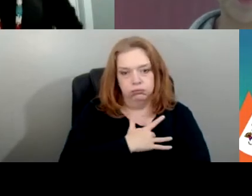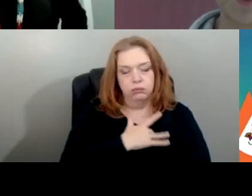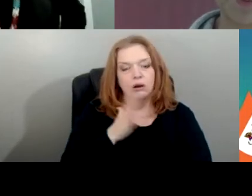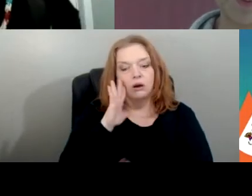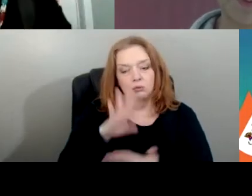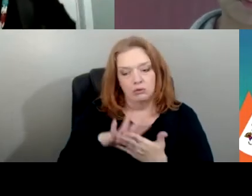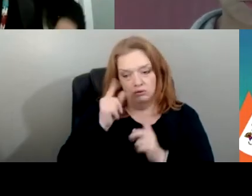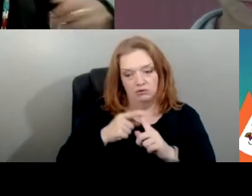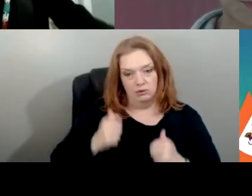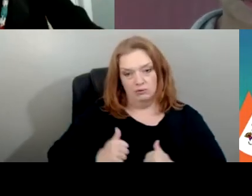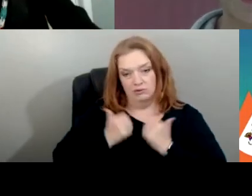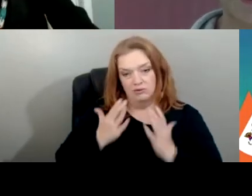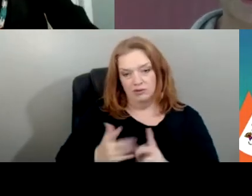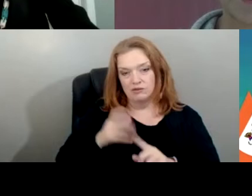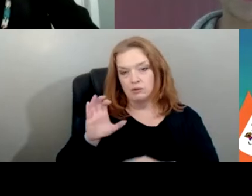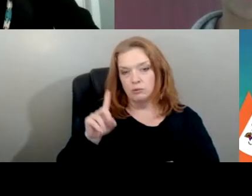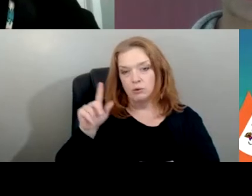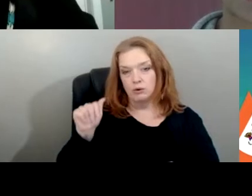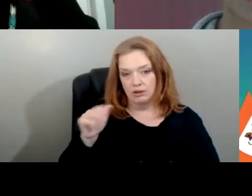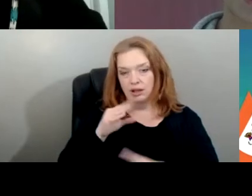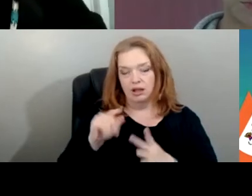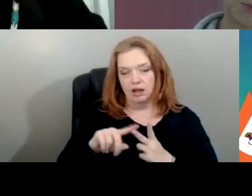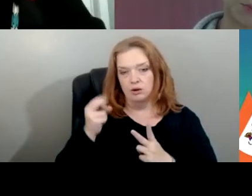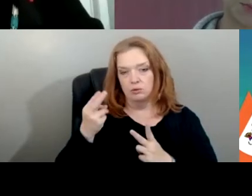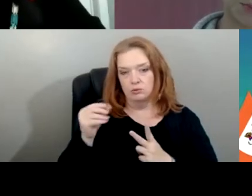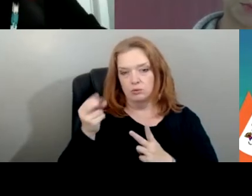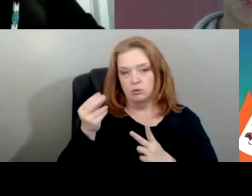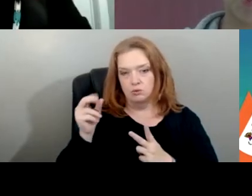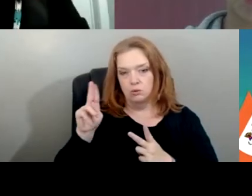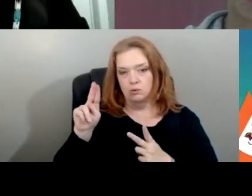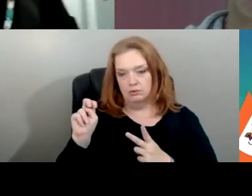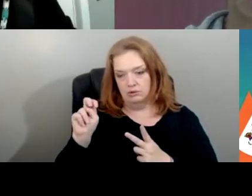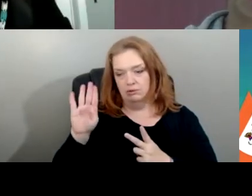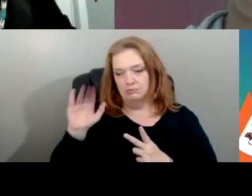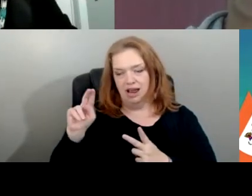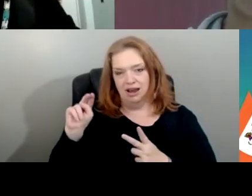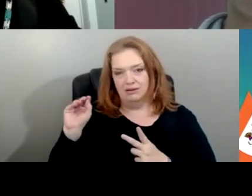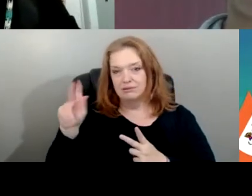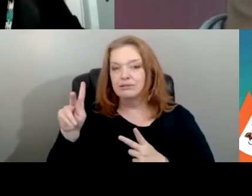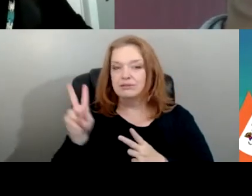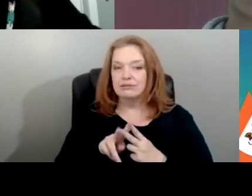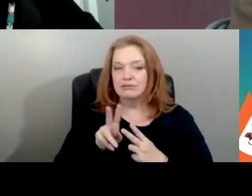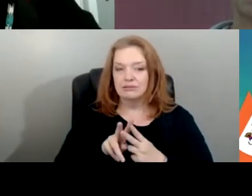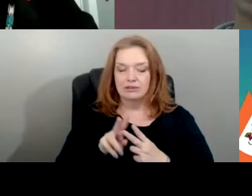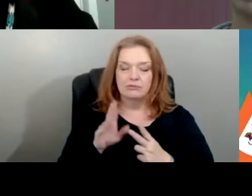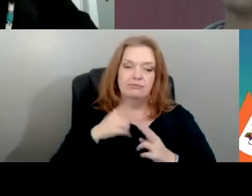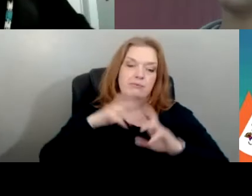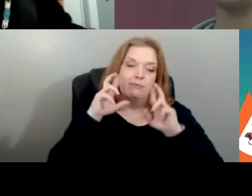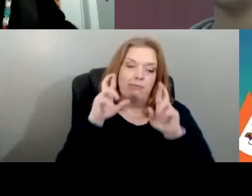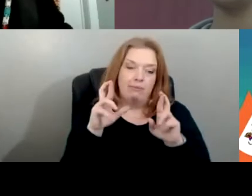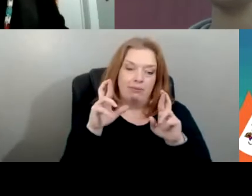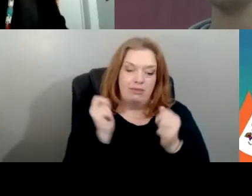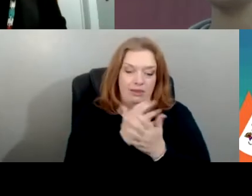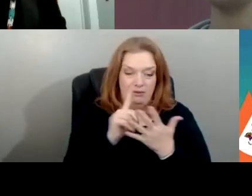d'Alene Nation and from the Shoshone Bannock Nations as well. And that I hope brings together everything